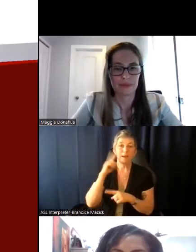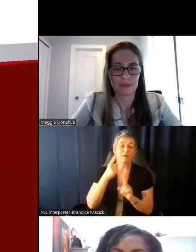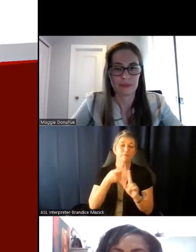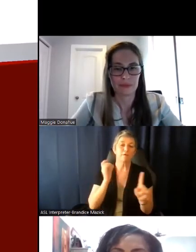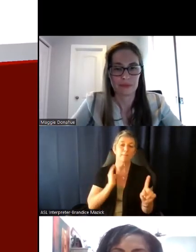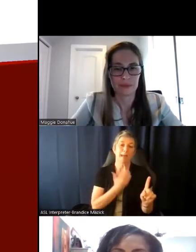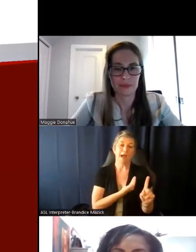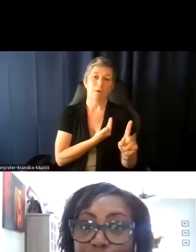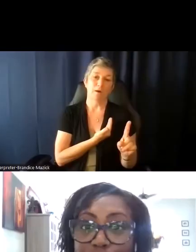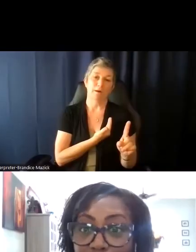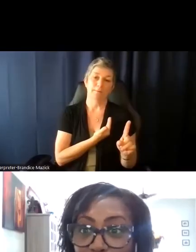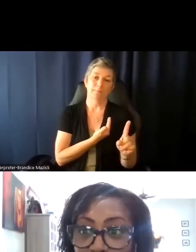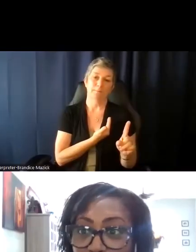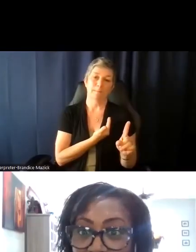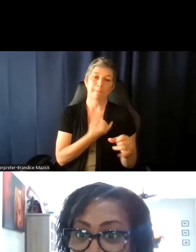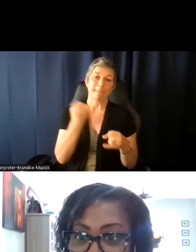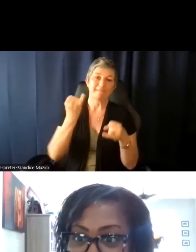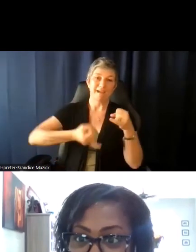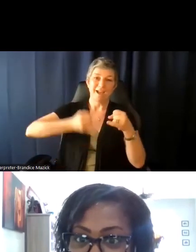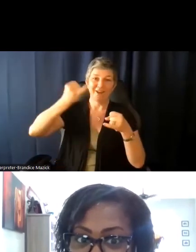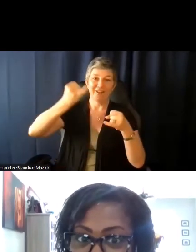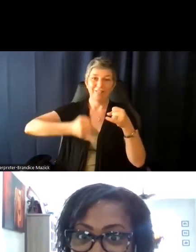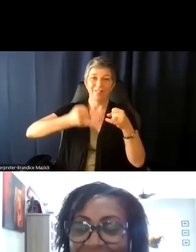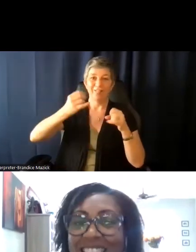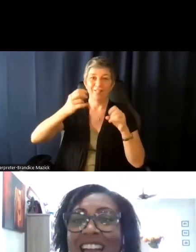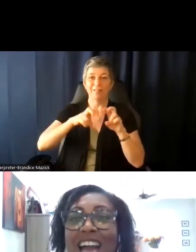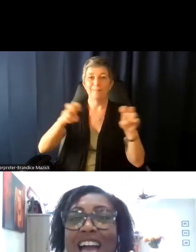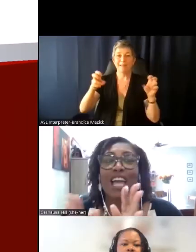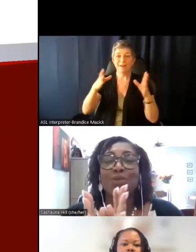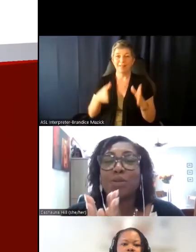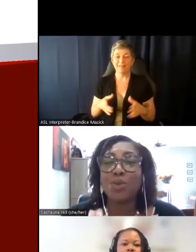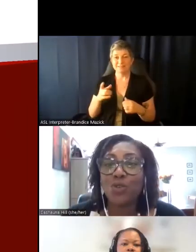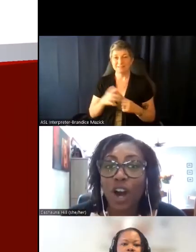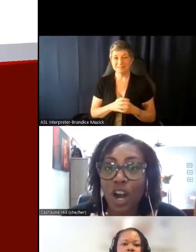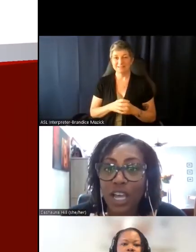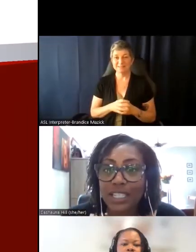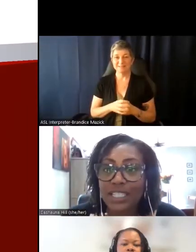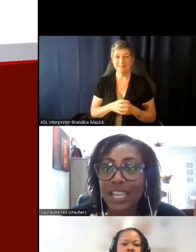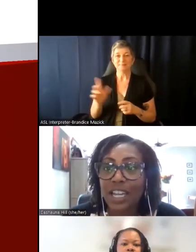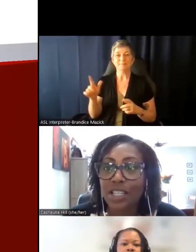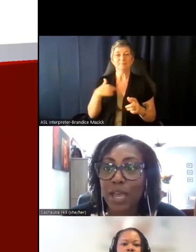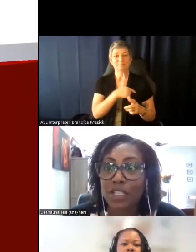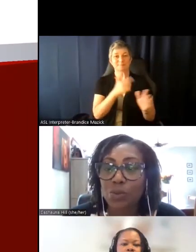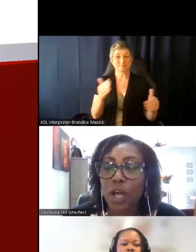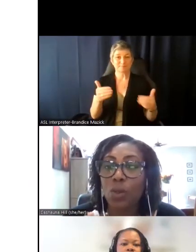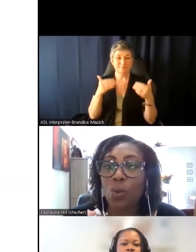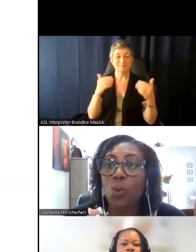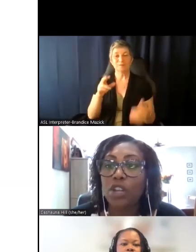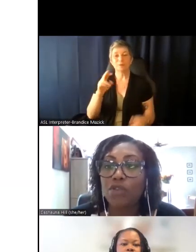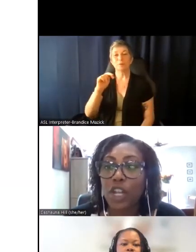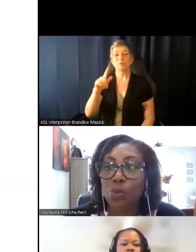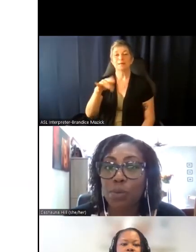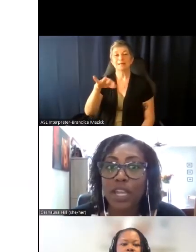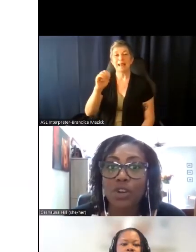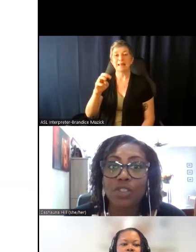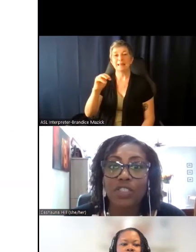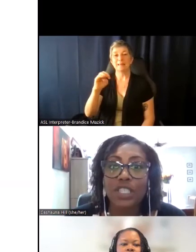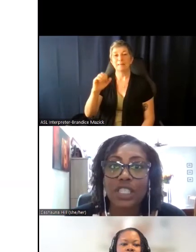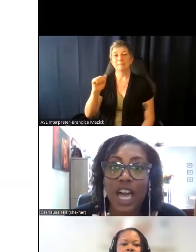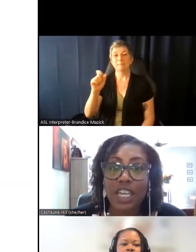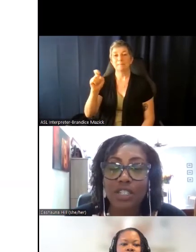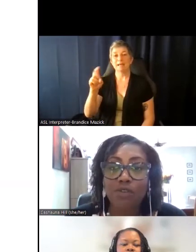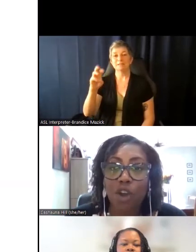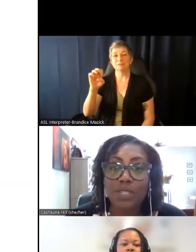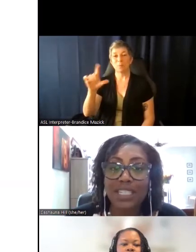our final panelist. As we move on to Natalie Maxwell, one final reminder that